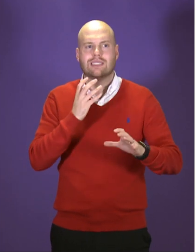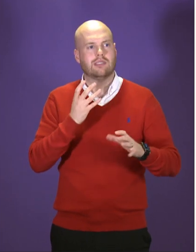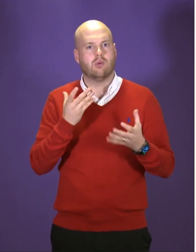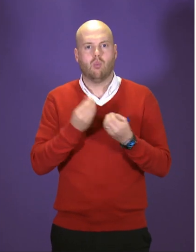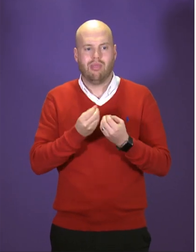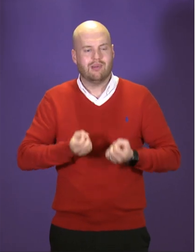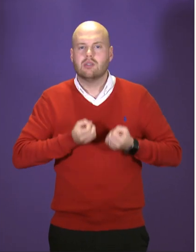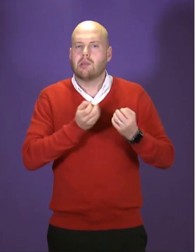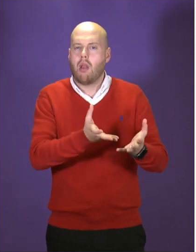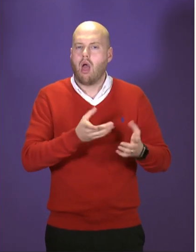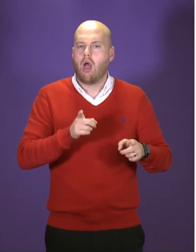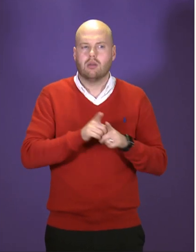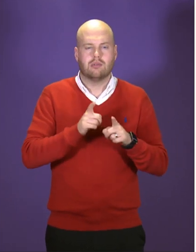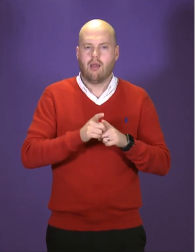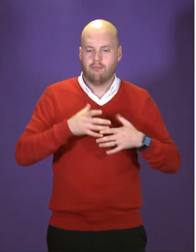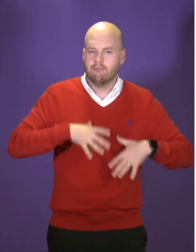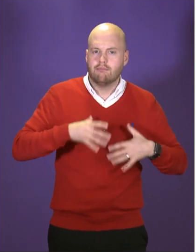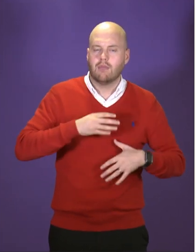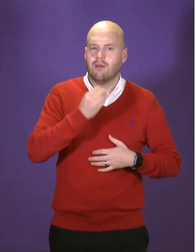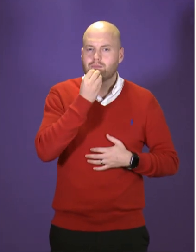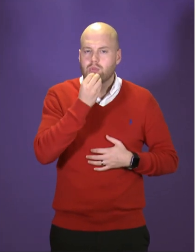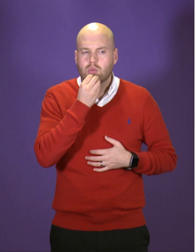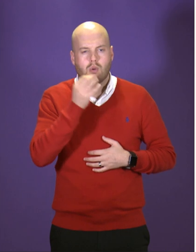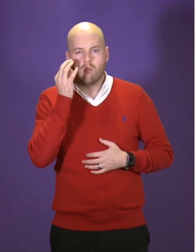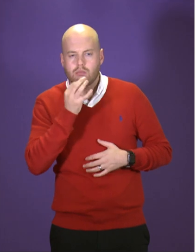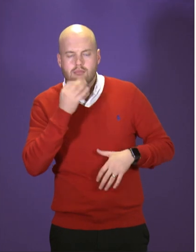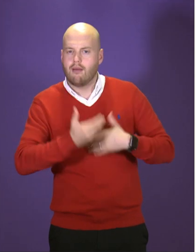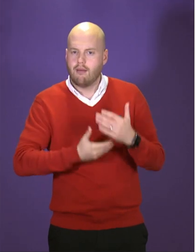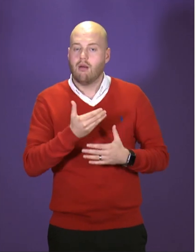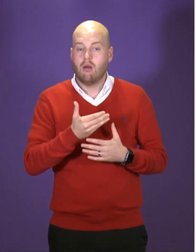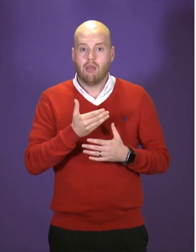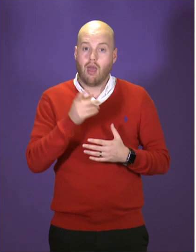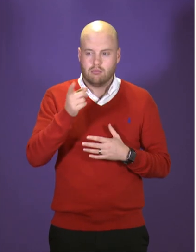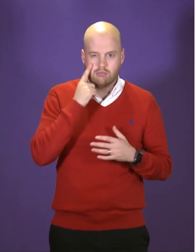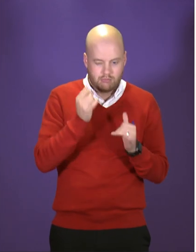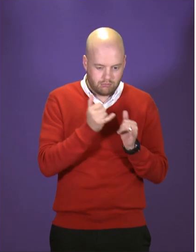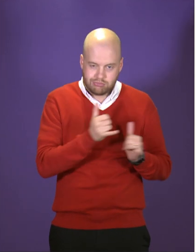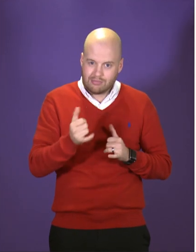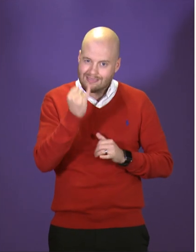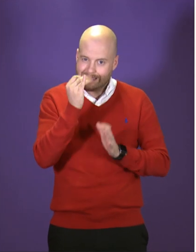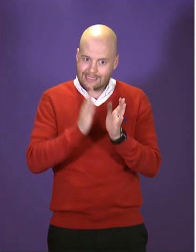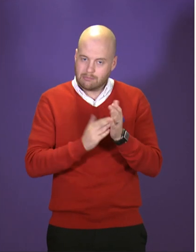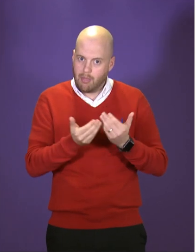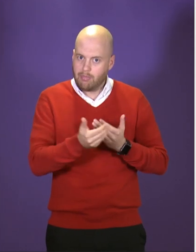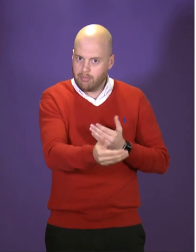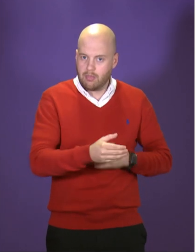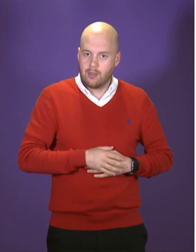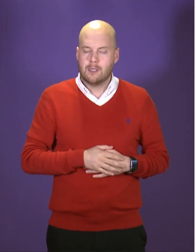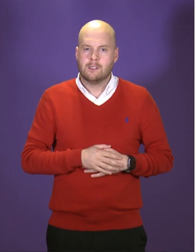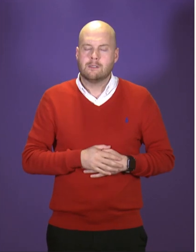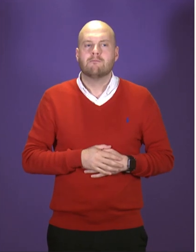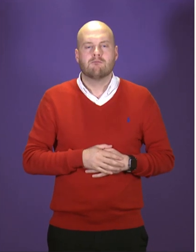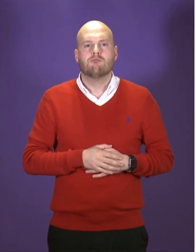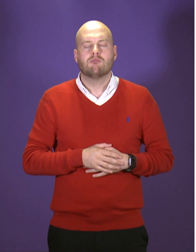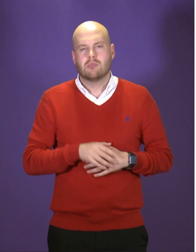provisions for this period of time? And can you map it over a six-month period? Needless to say, most of you will know, in